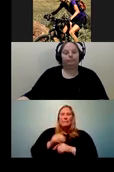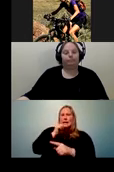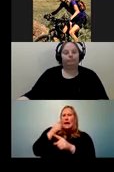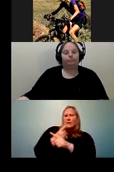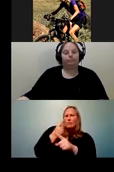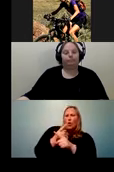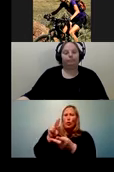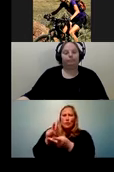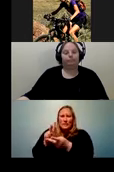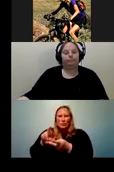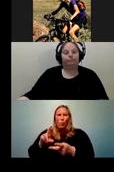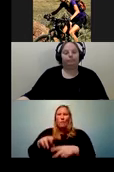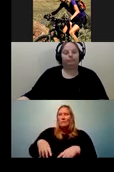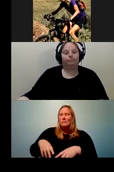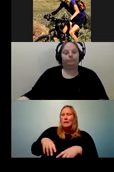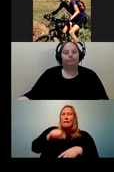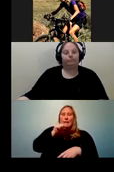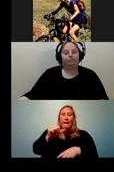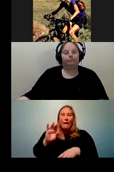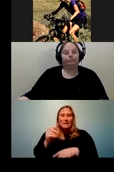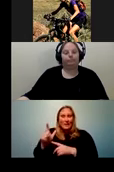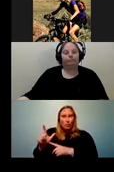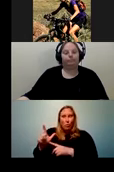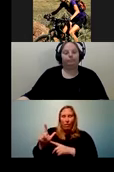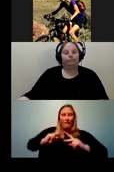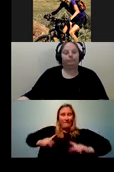or non-physical or non-sexual physical contact,